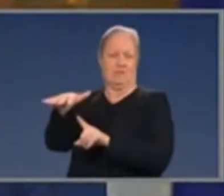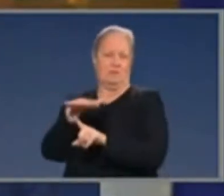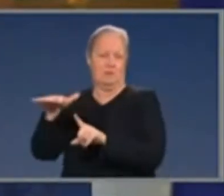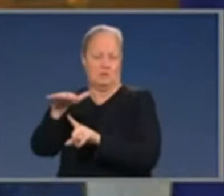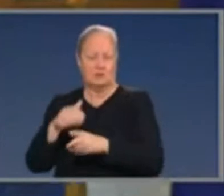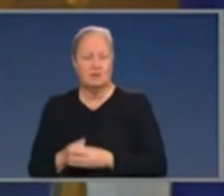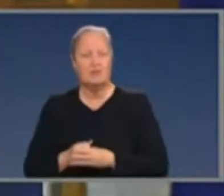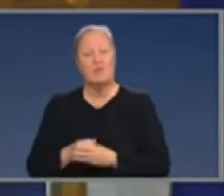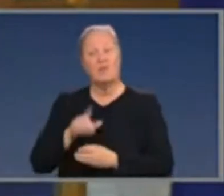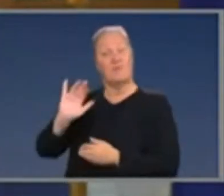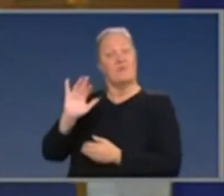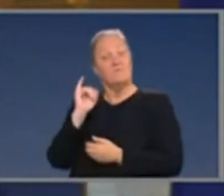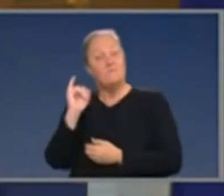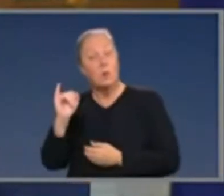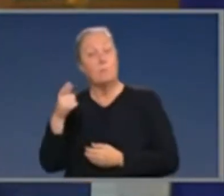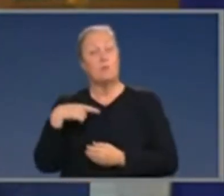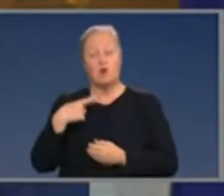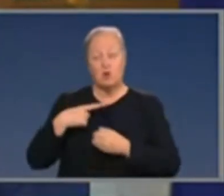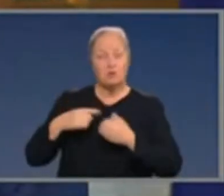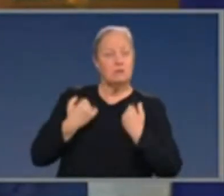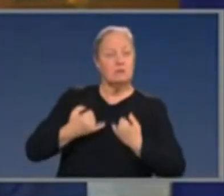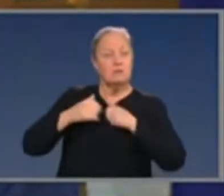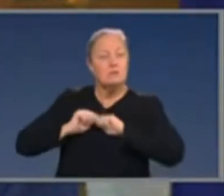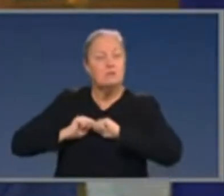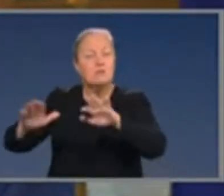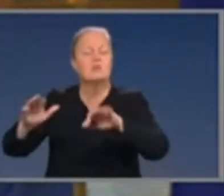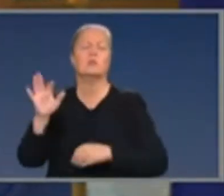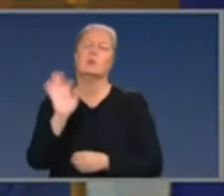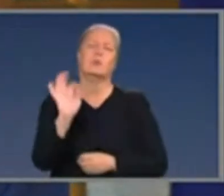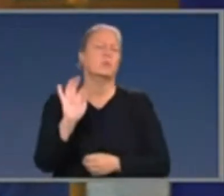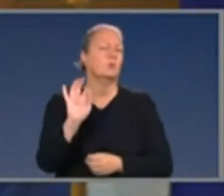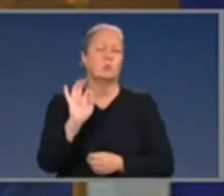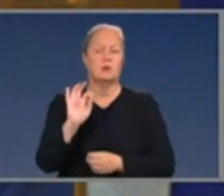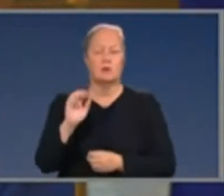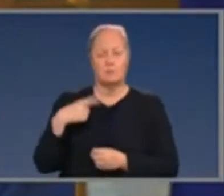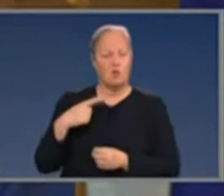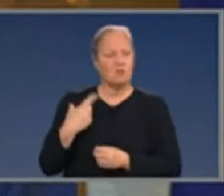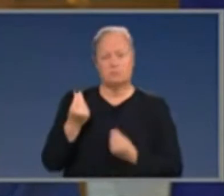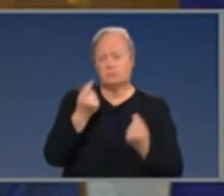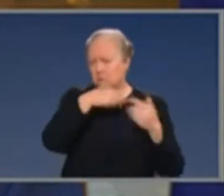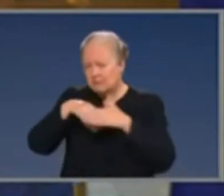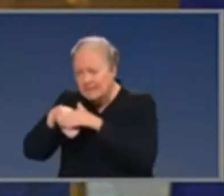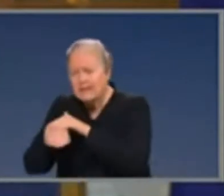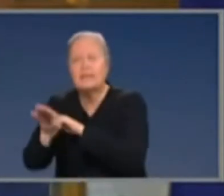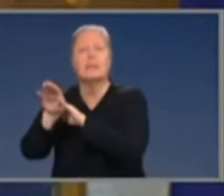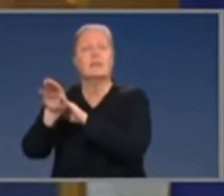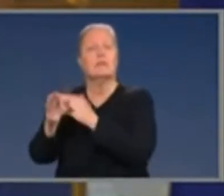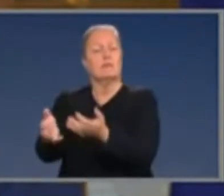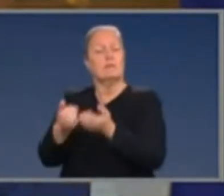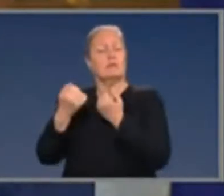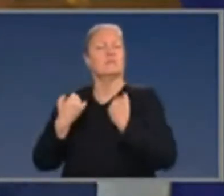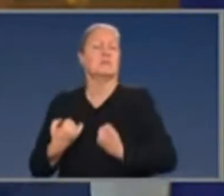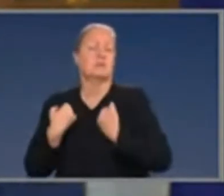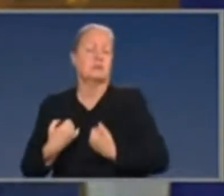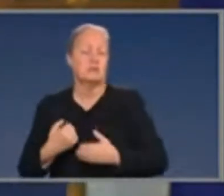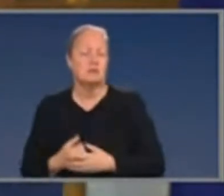those facilities have outbreaks, that they've had cases introduced. We know that residents have